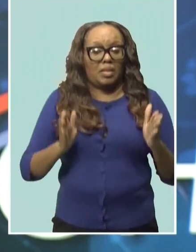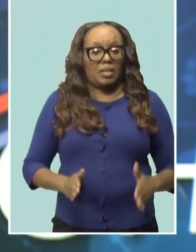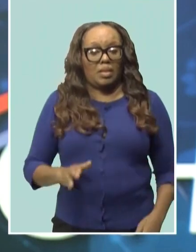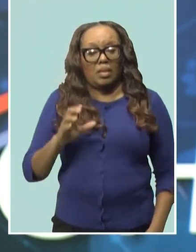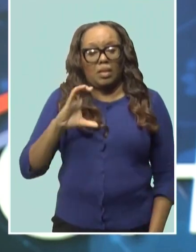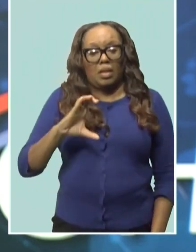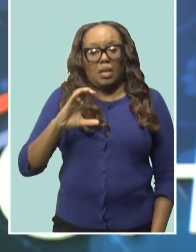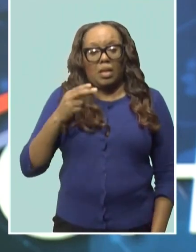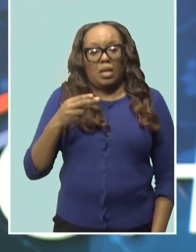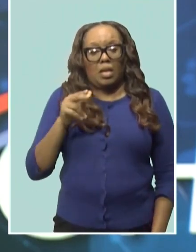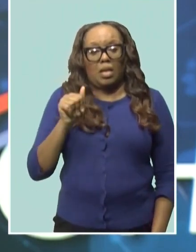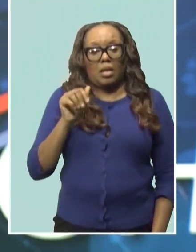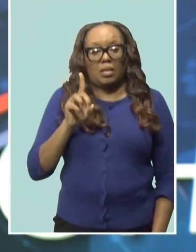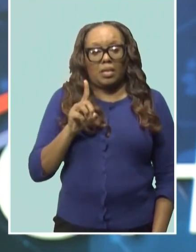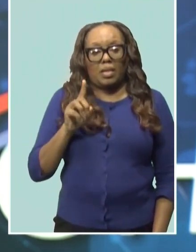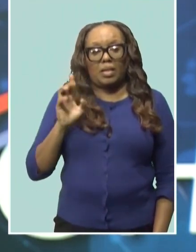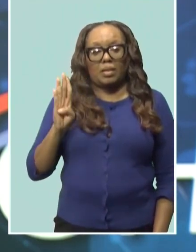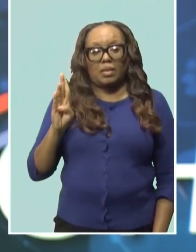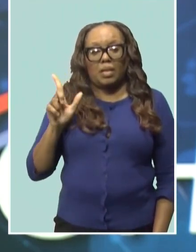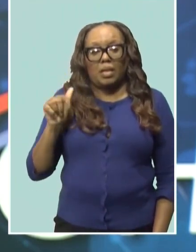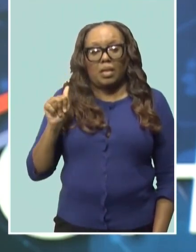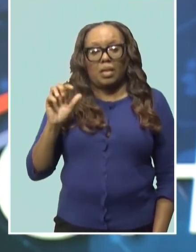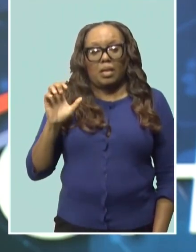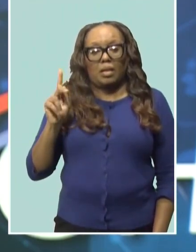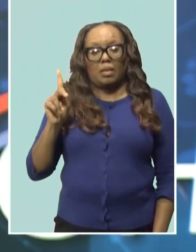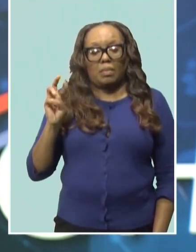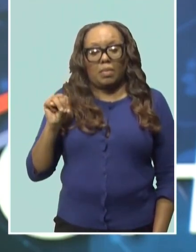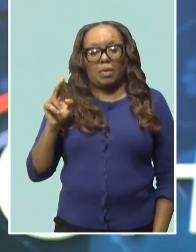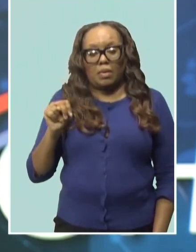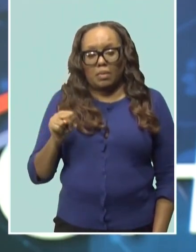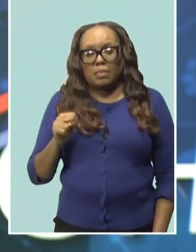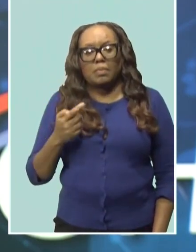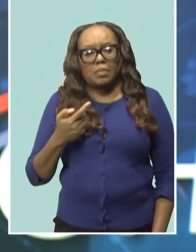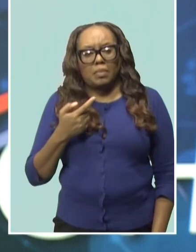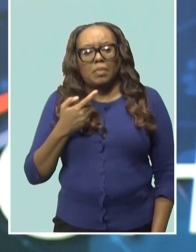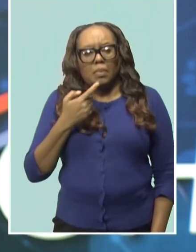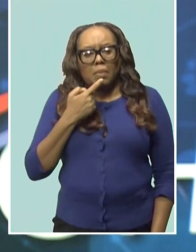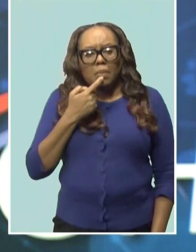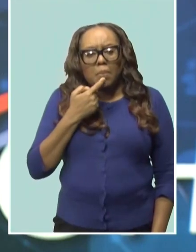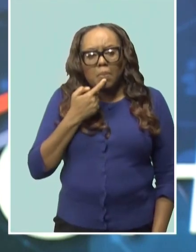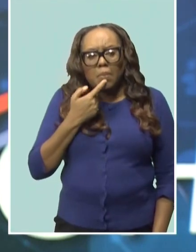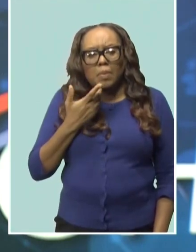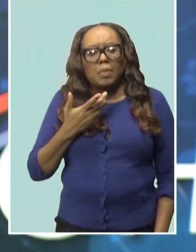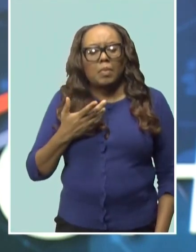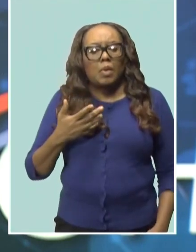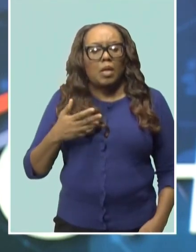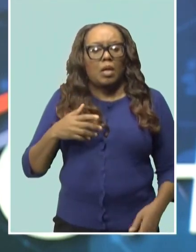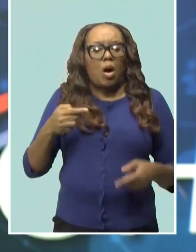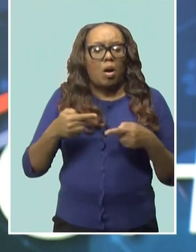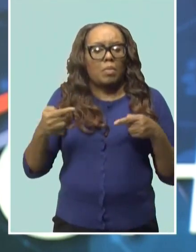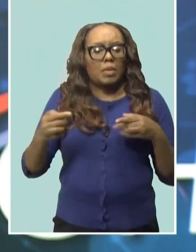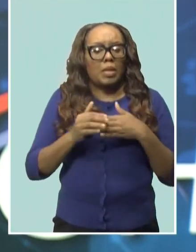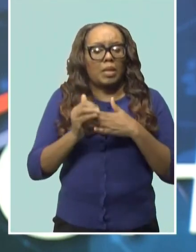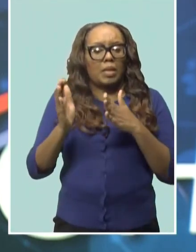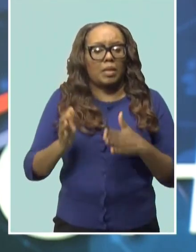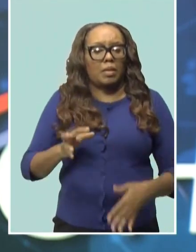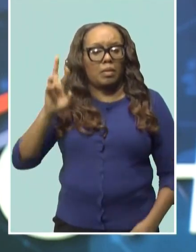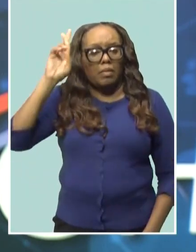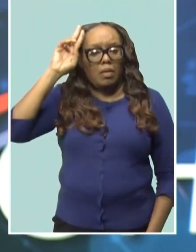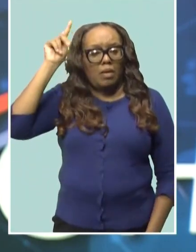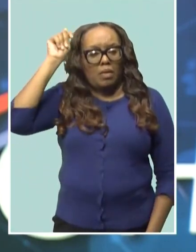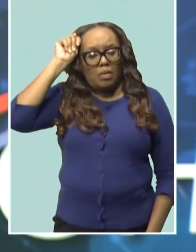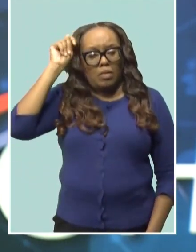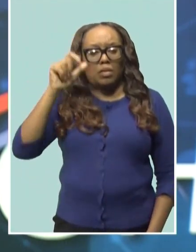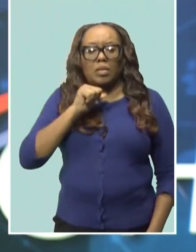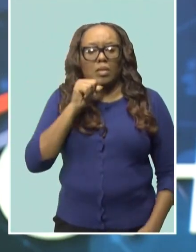meeting. Addressing the leader of the opposition, Senator Blackman believes that Mr. Thorne's use of God is inappropriate. He